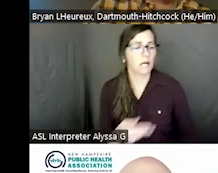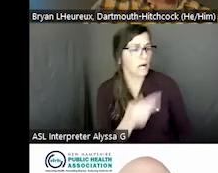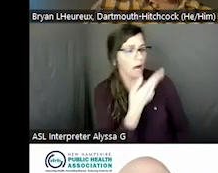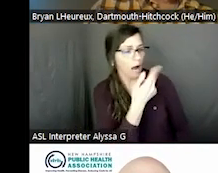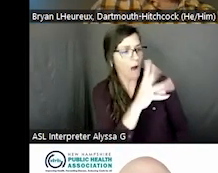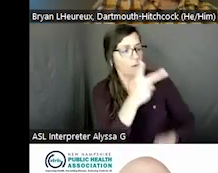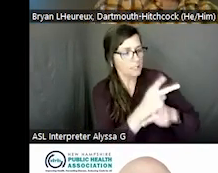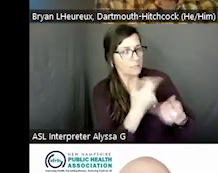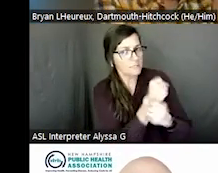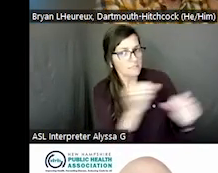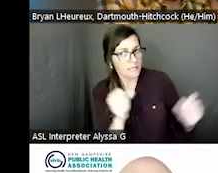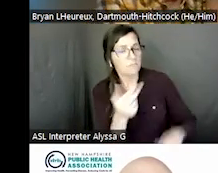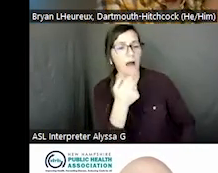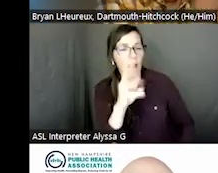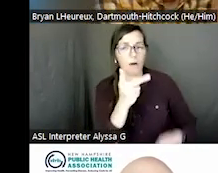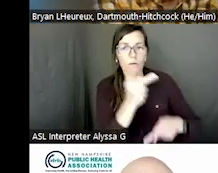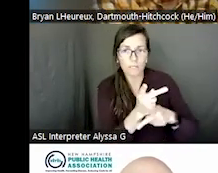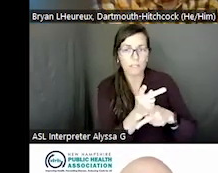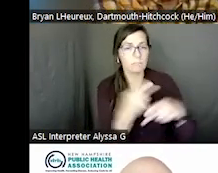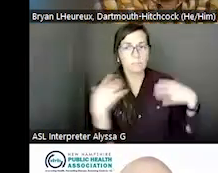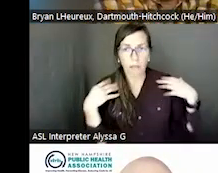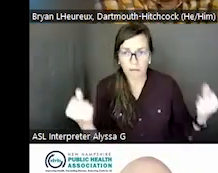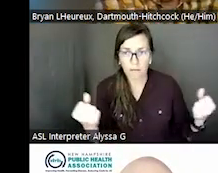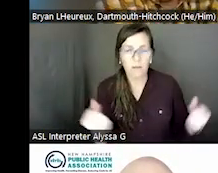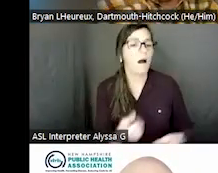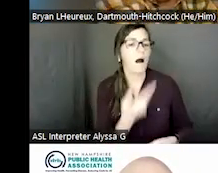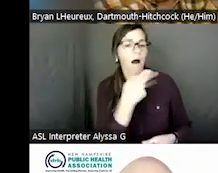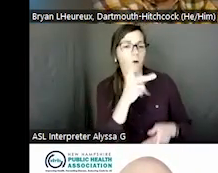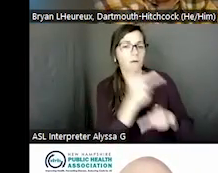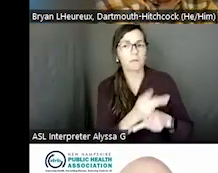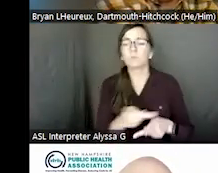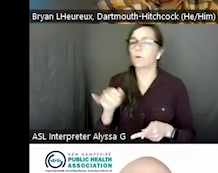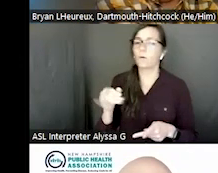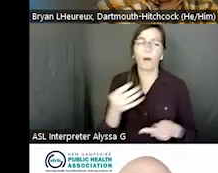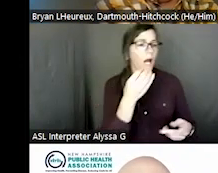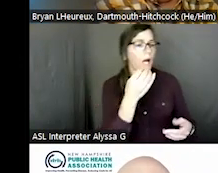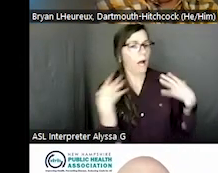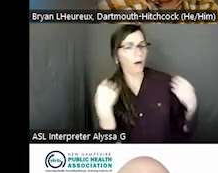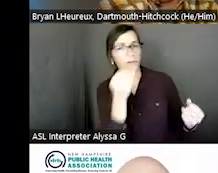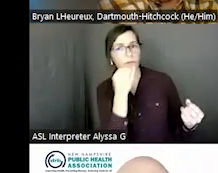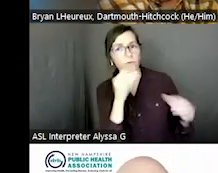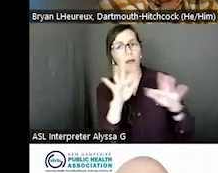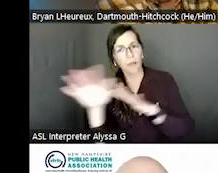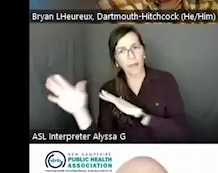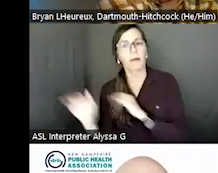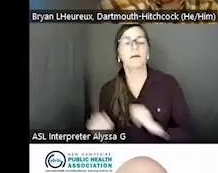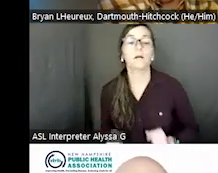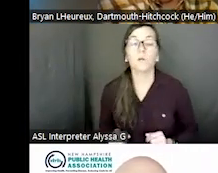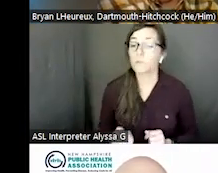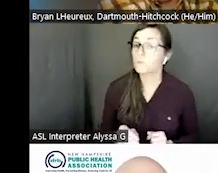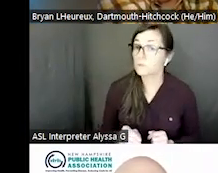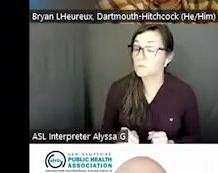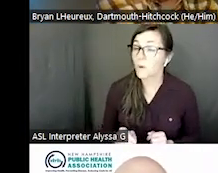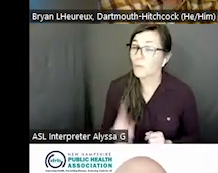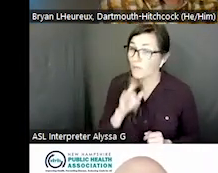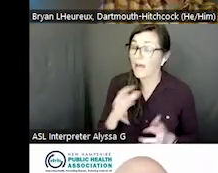so we're not vulnerable to bad outcomes from COVID-19? Like what are the healthy foods we need to eat? So I gave you an image of the food they were serving at their